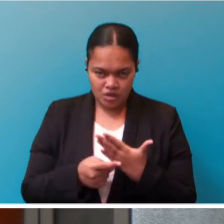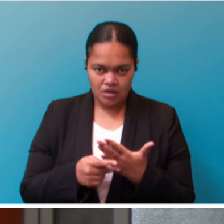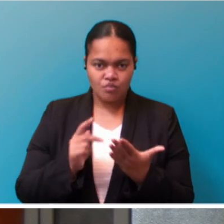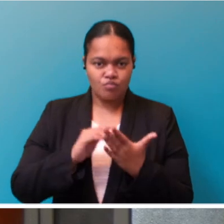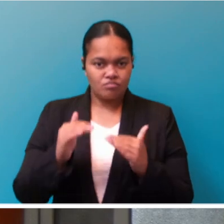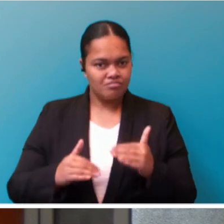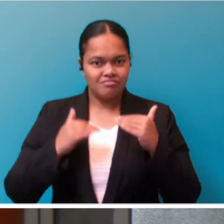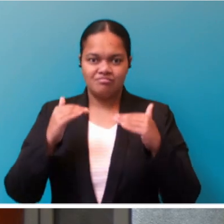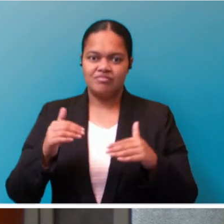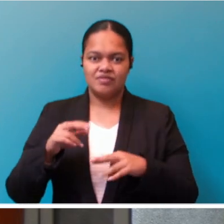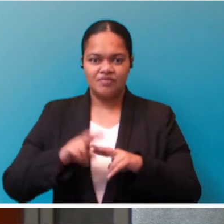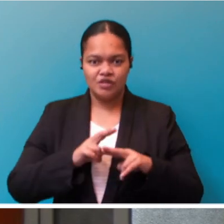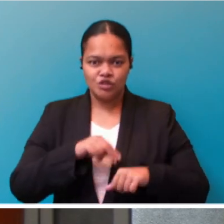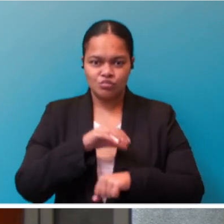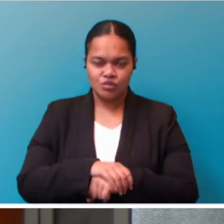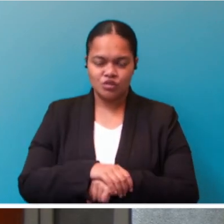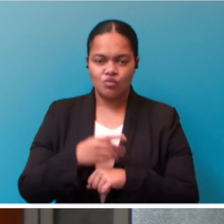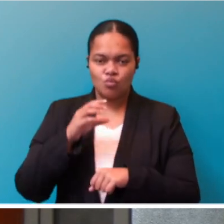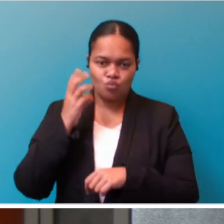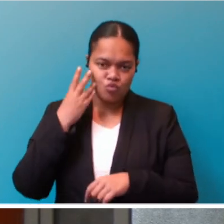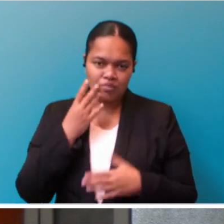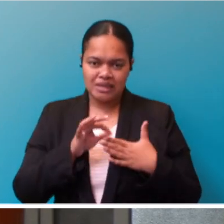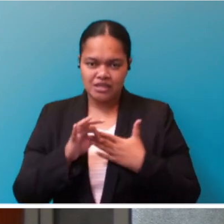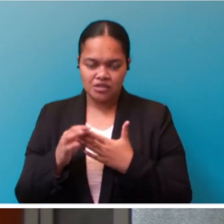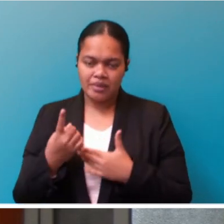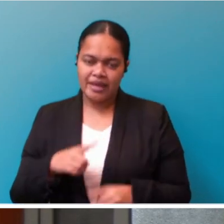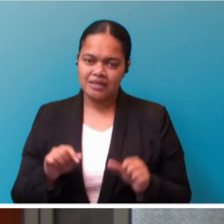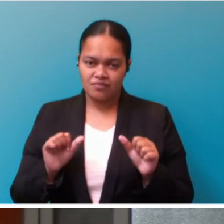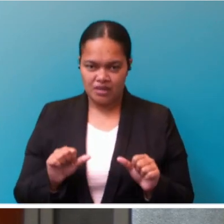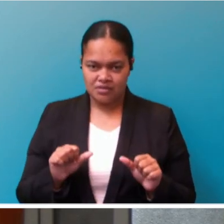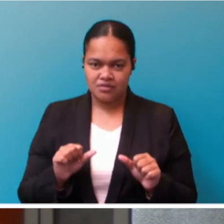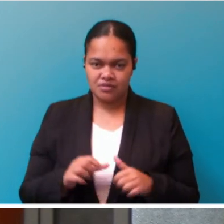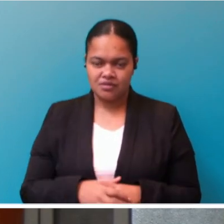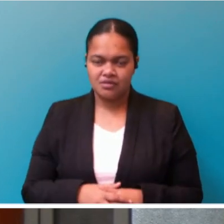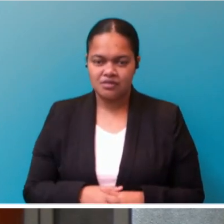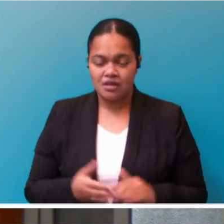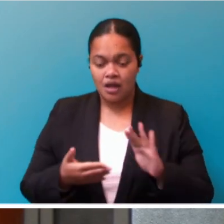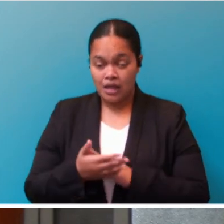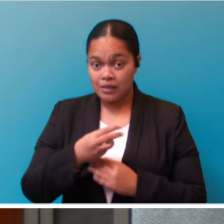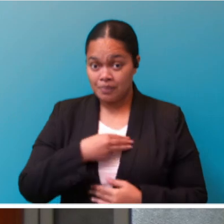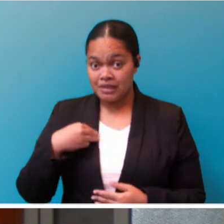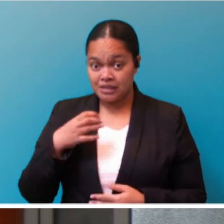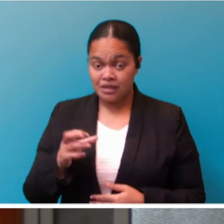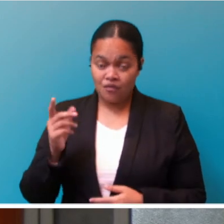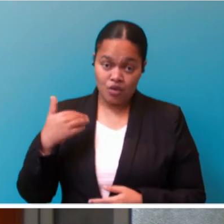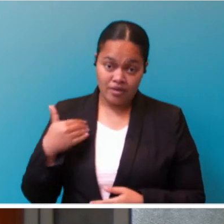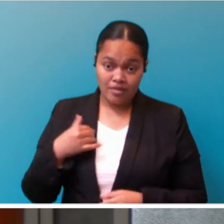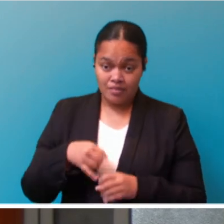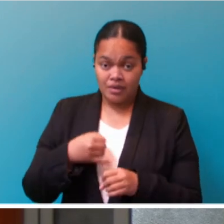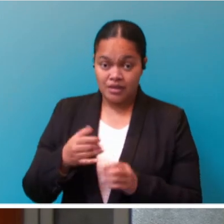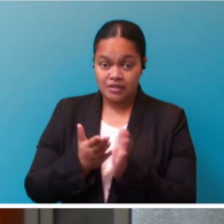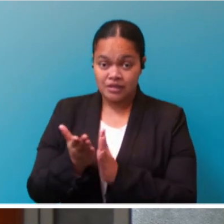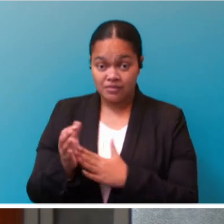in Fiji Police Force women's leadership as well as in defense. Under Minister for Health and Medical Services